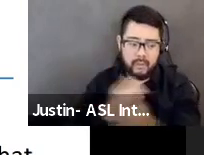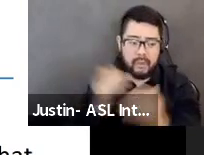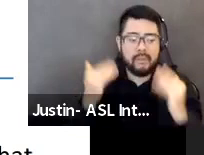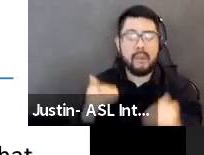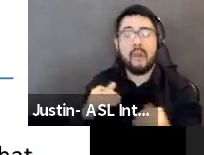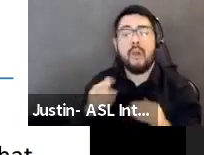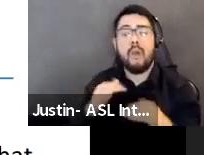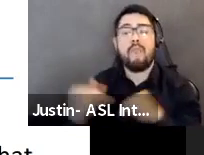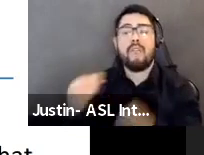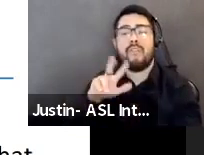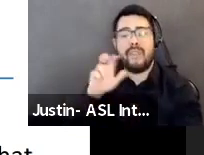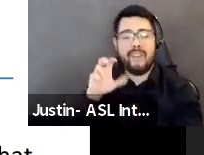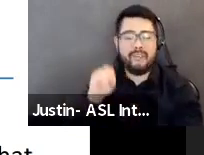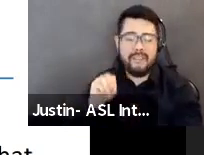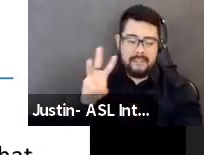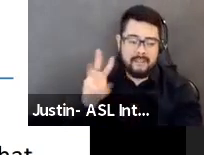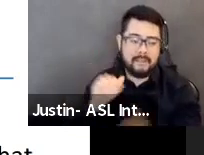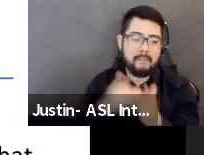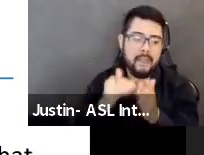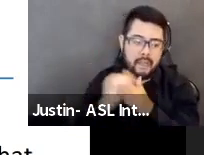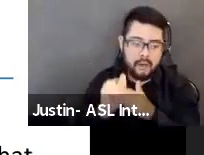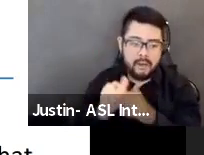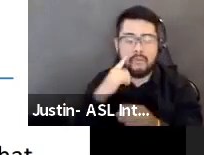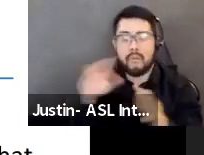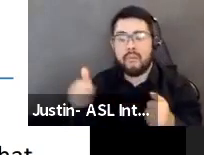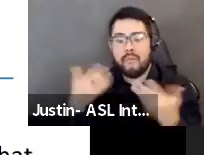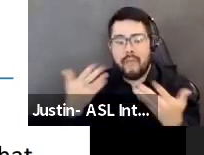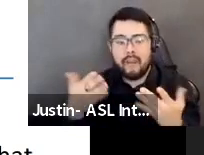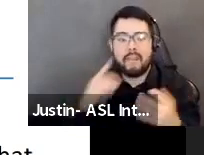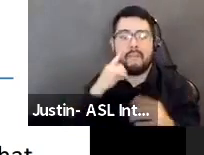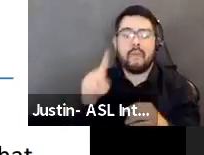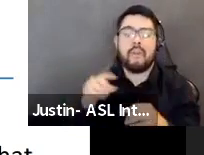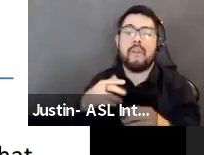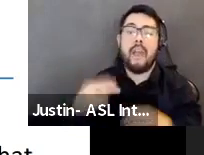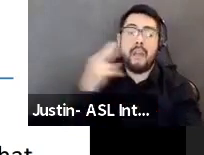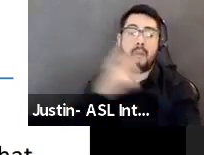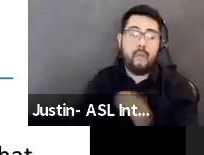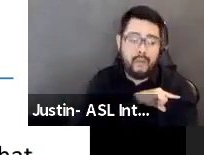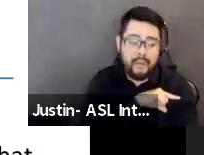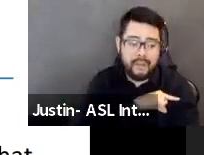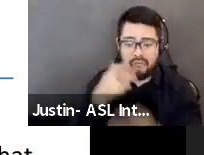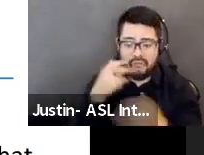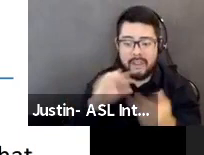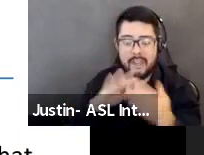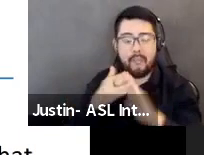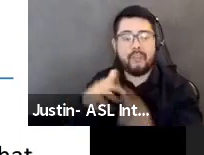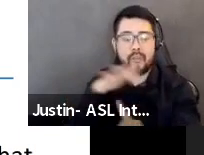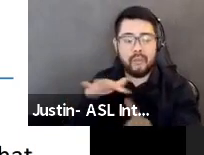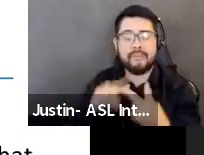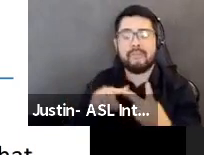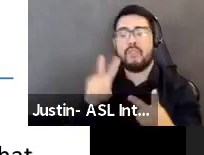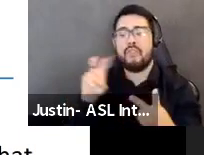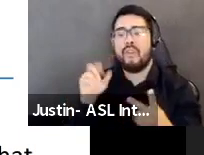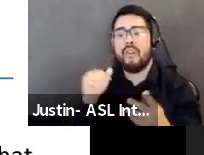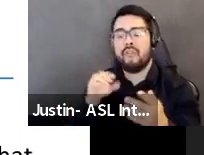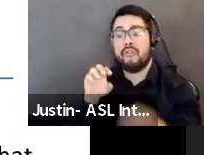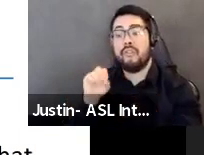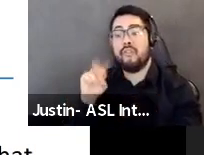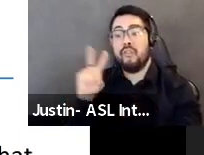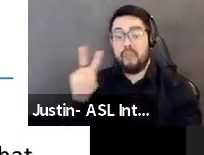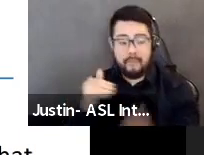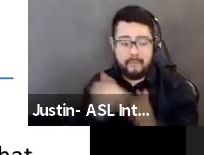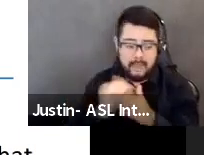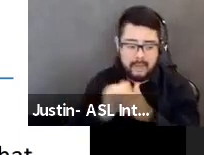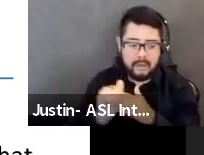address facility needs and strengthen high quality neighborhood schools throughout the city 202 million in building improvements to support modern